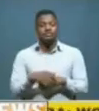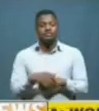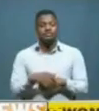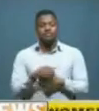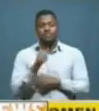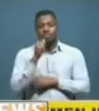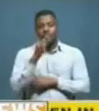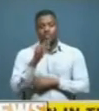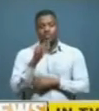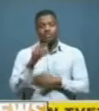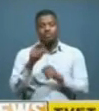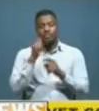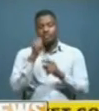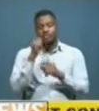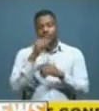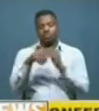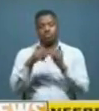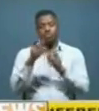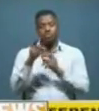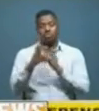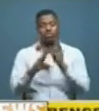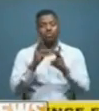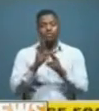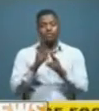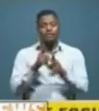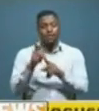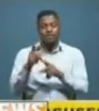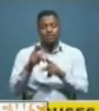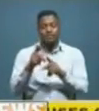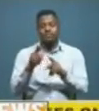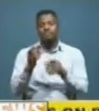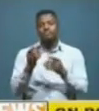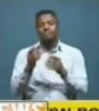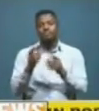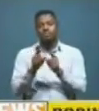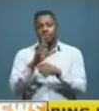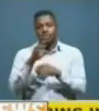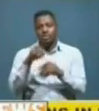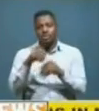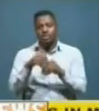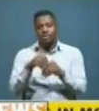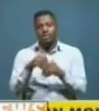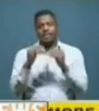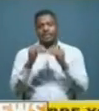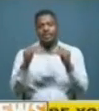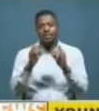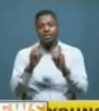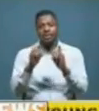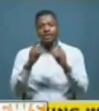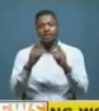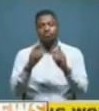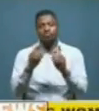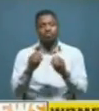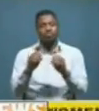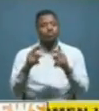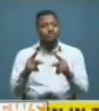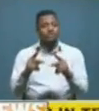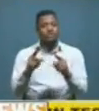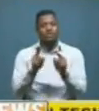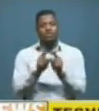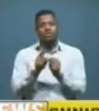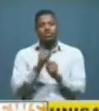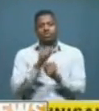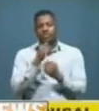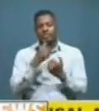The world faced professional and occupational limitations. This included unequal educational opportunities and not